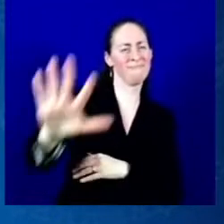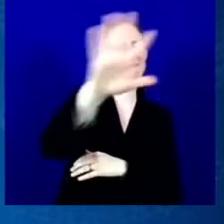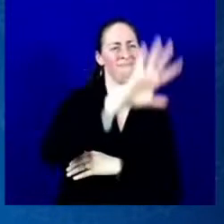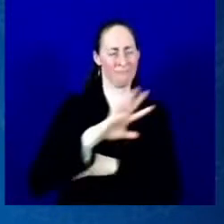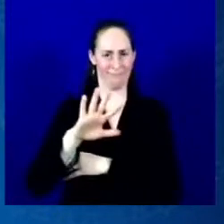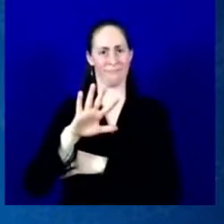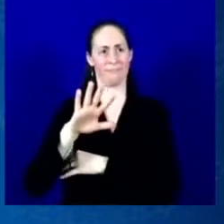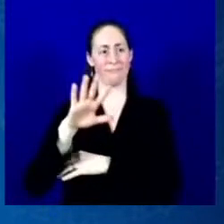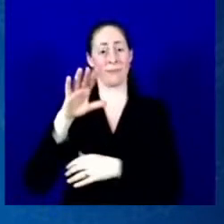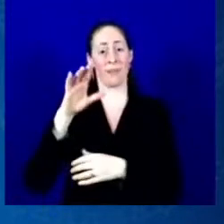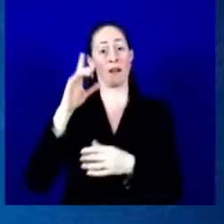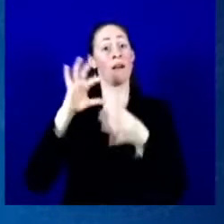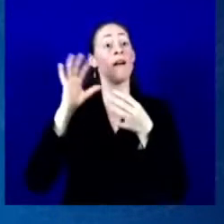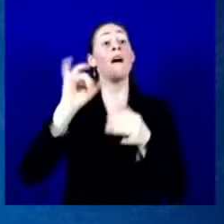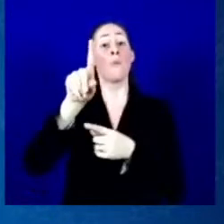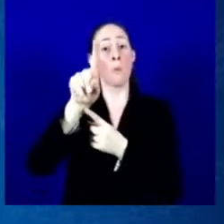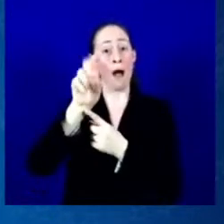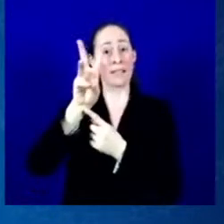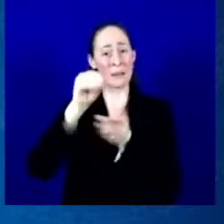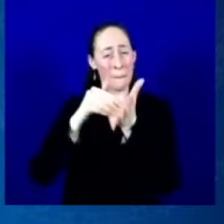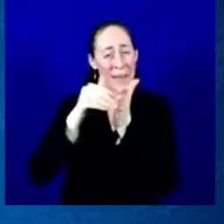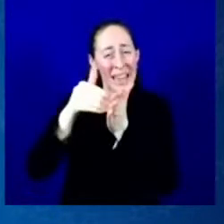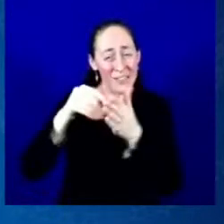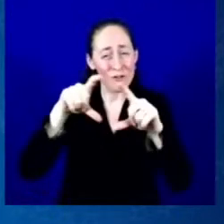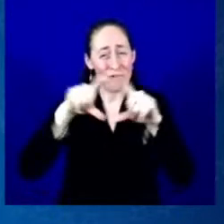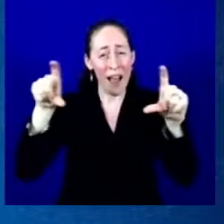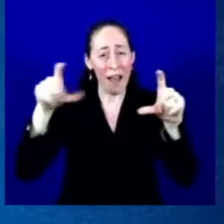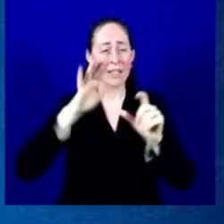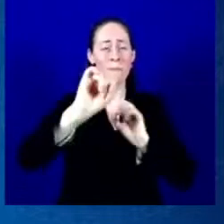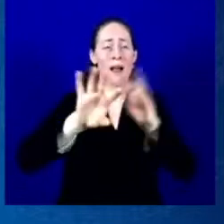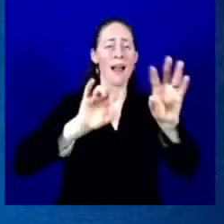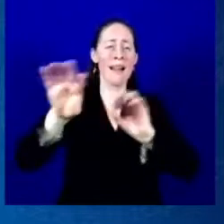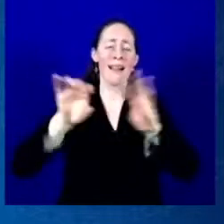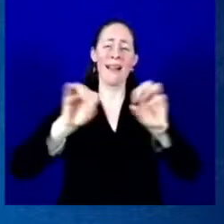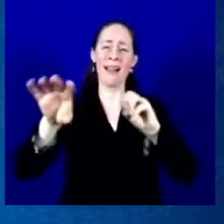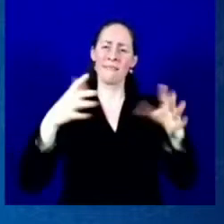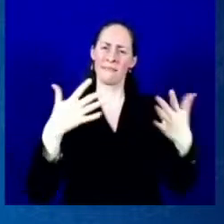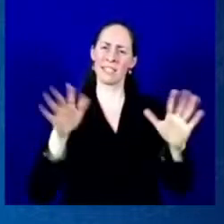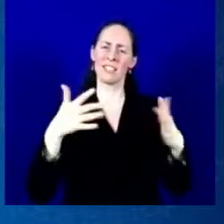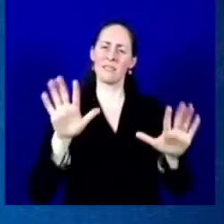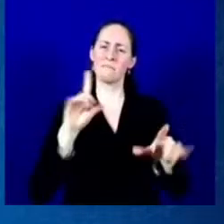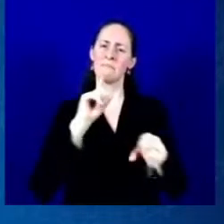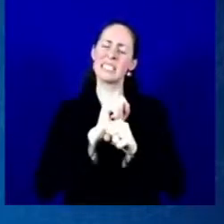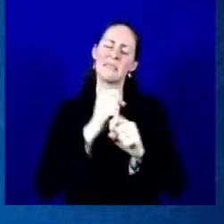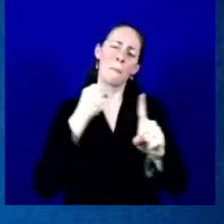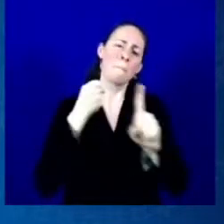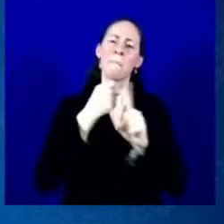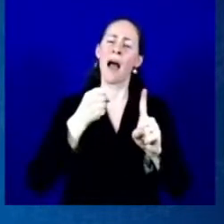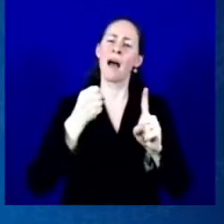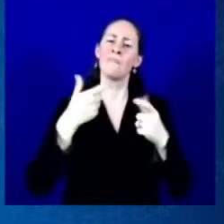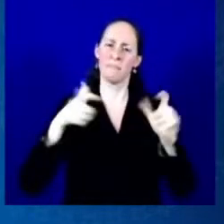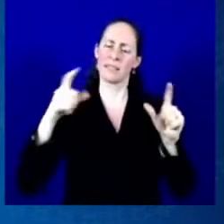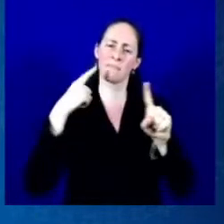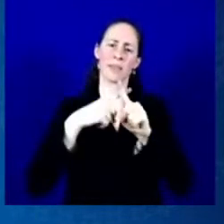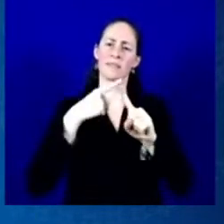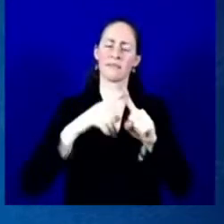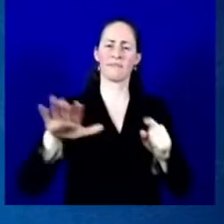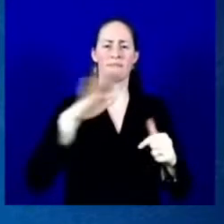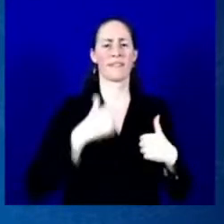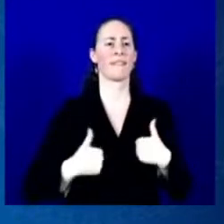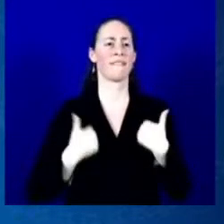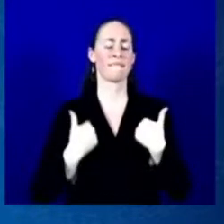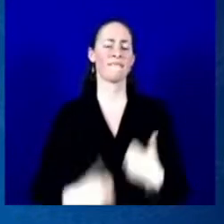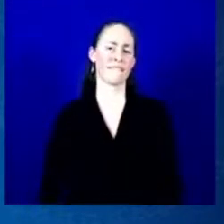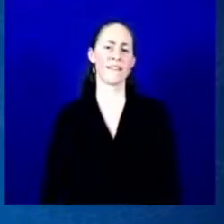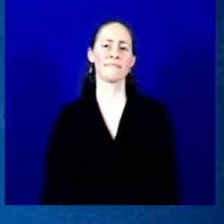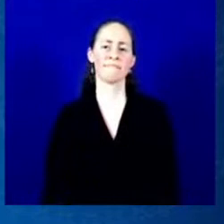door. It's making a difference. You all know it when you go home. For many people, it's making all